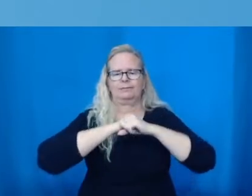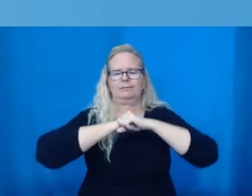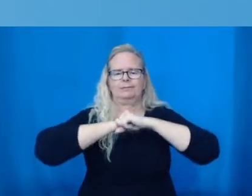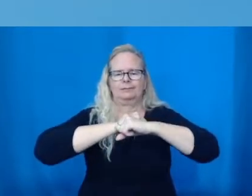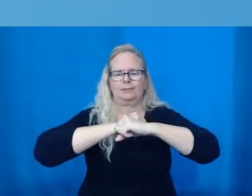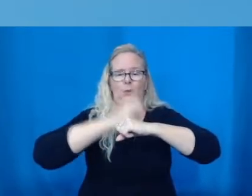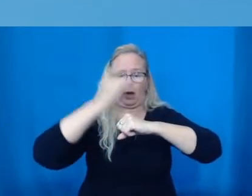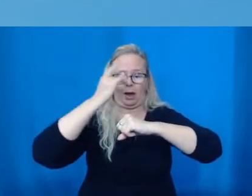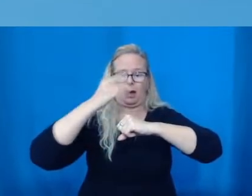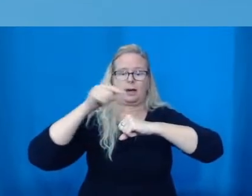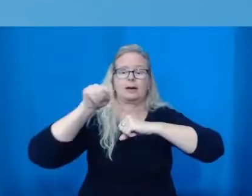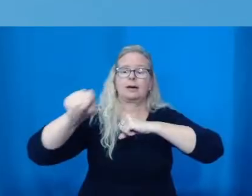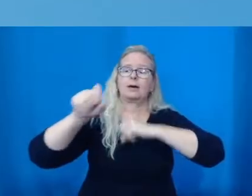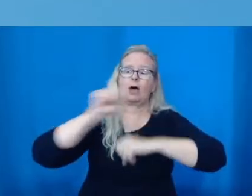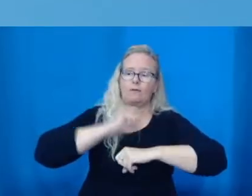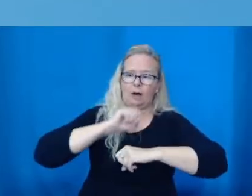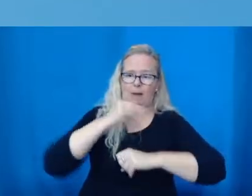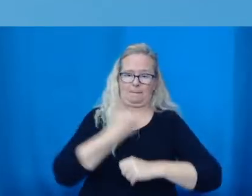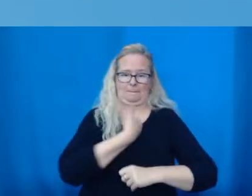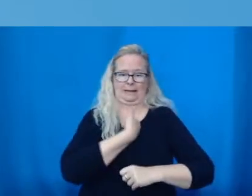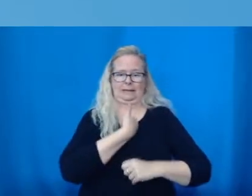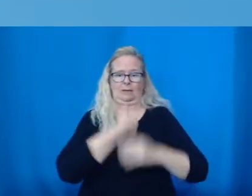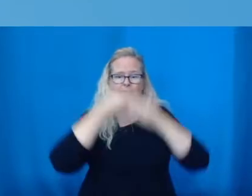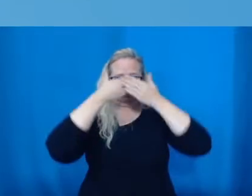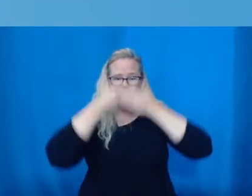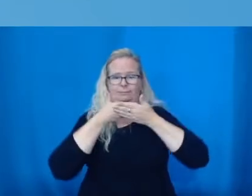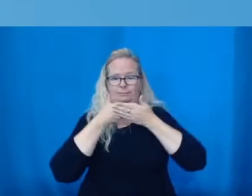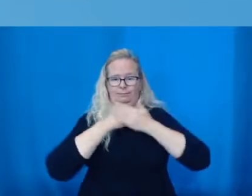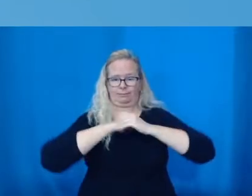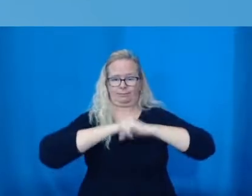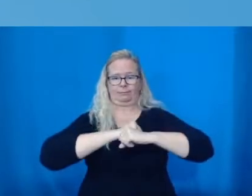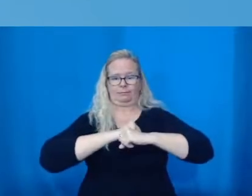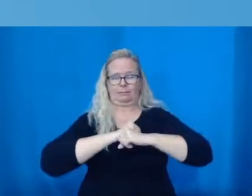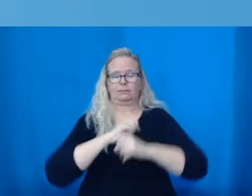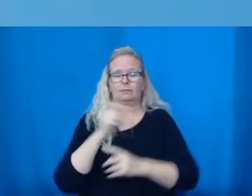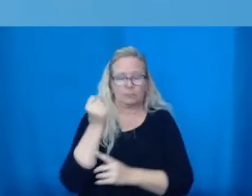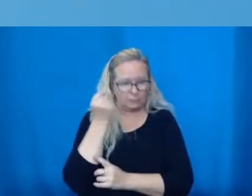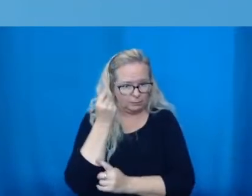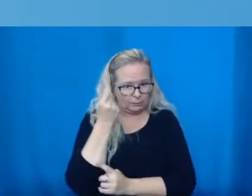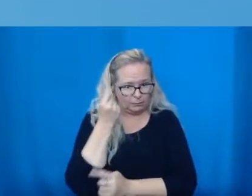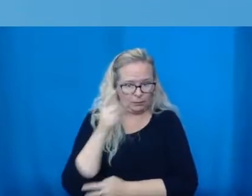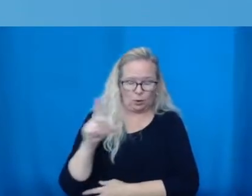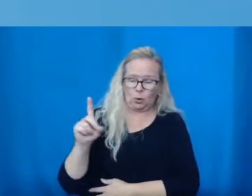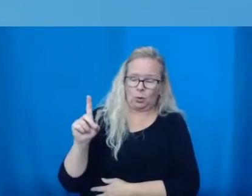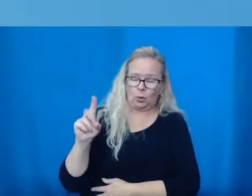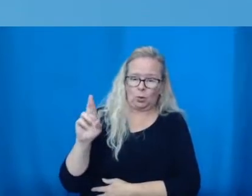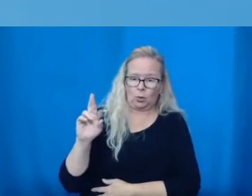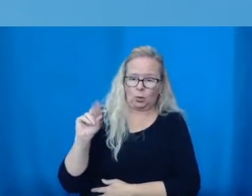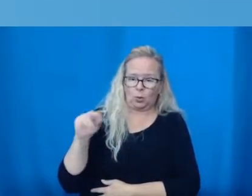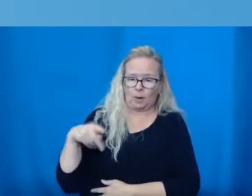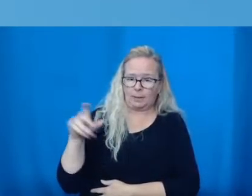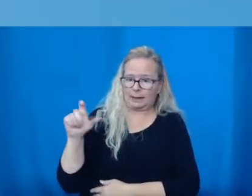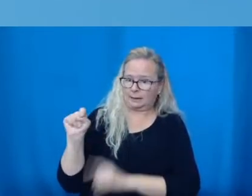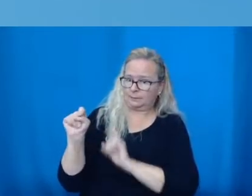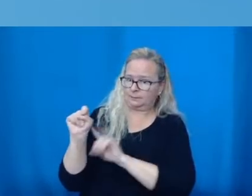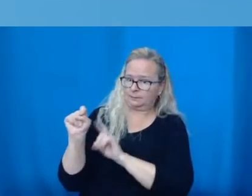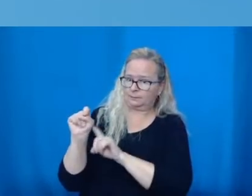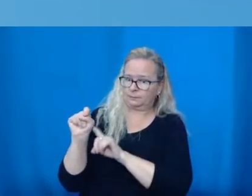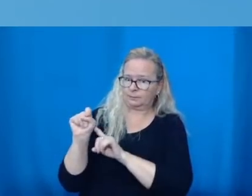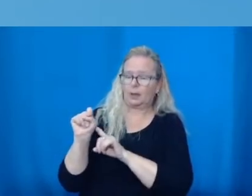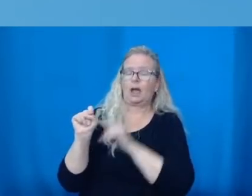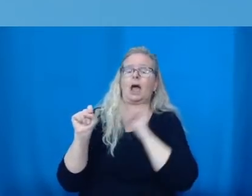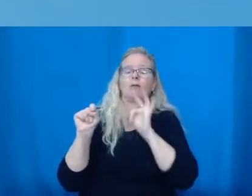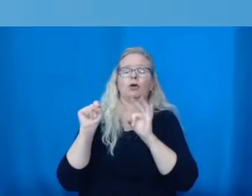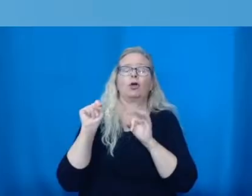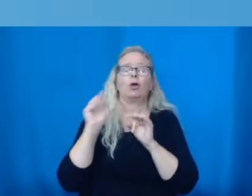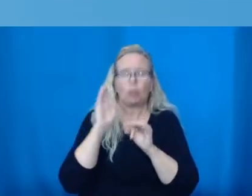around corners, and they fall to the ground very quickly. So putting distance between you and the person who is coughing or sneezing is really going to help reduce the odds that